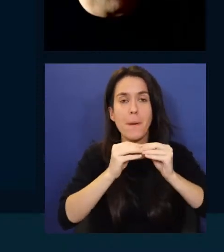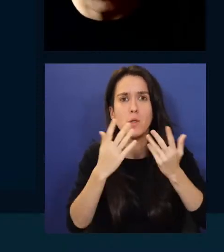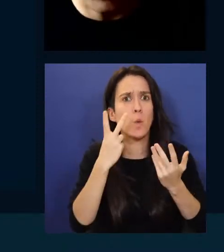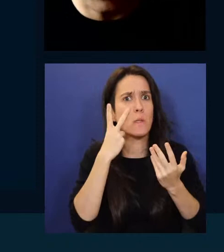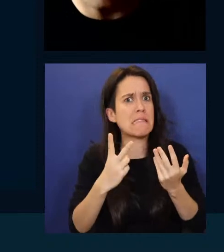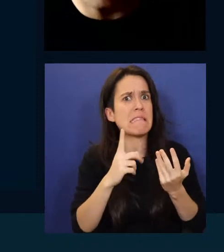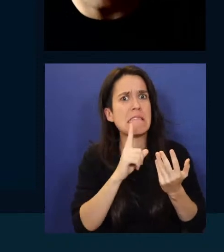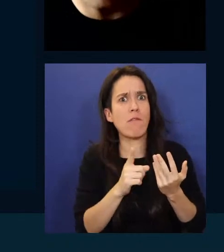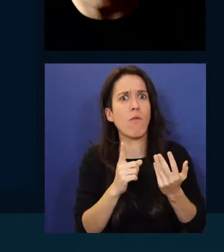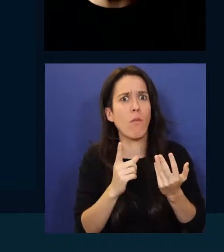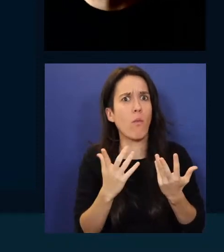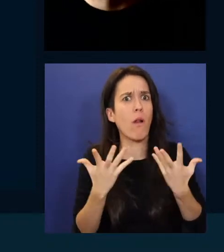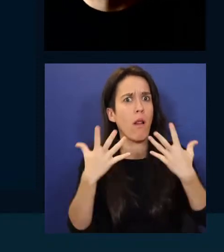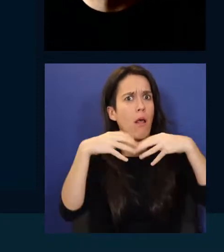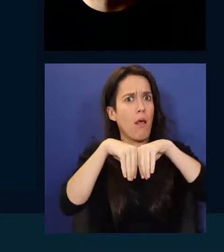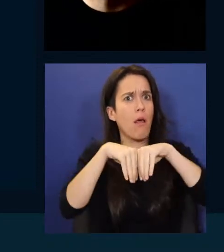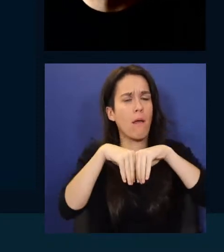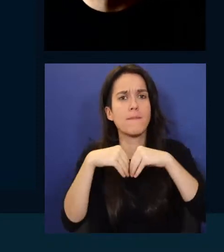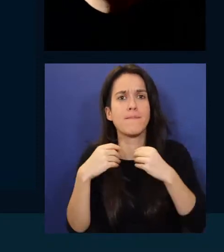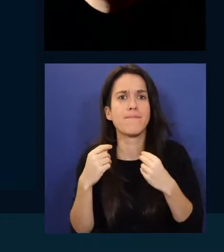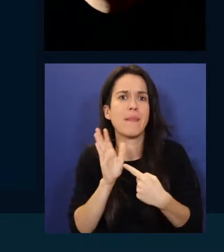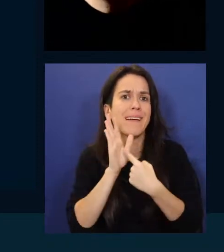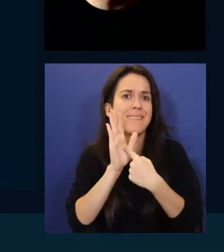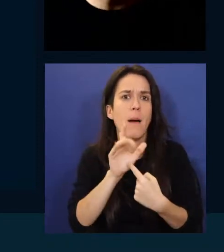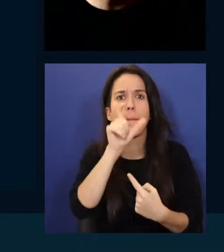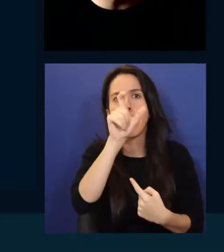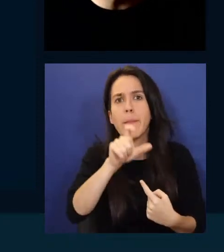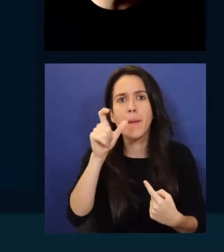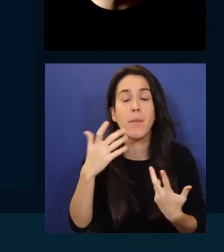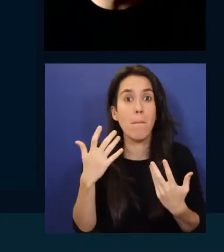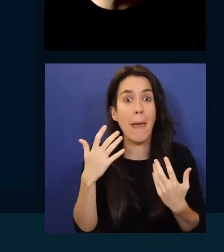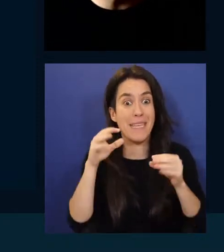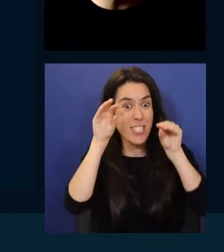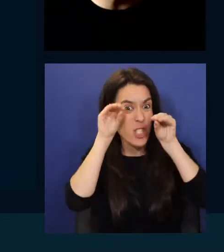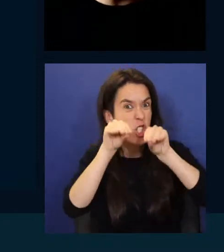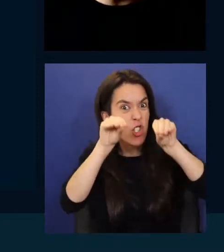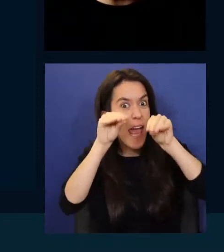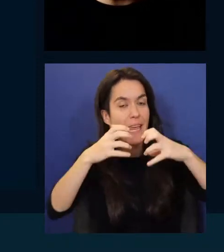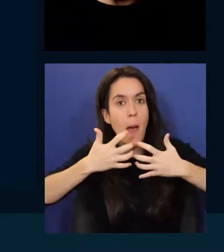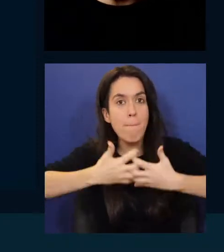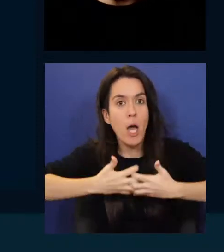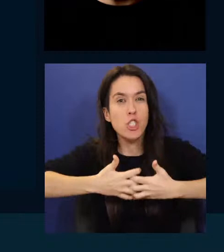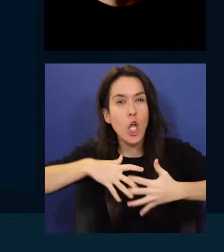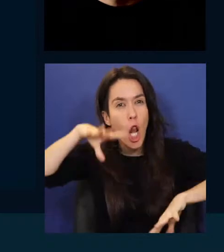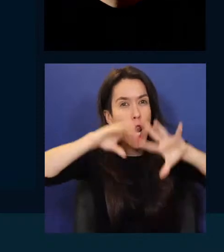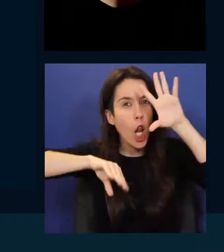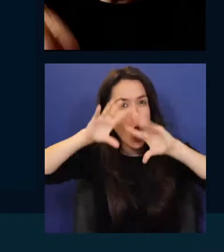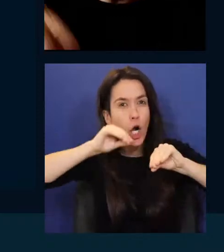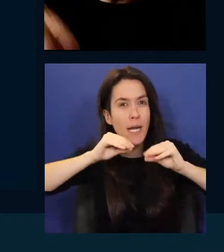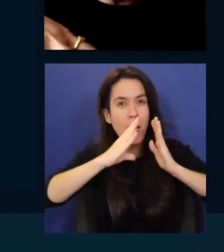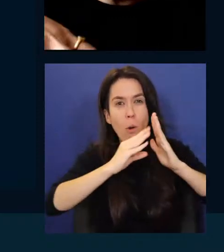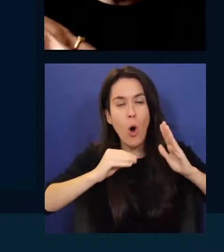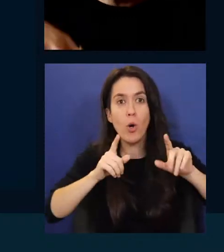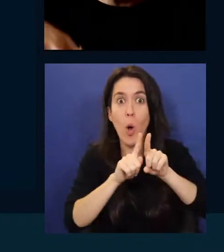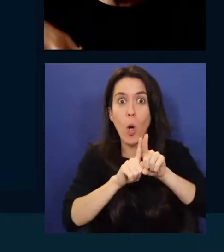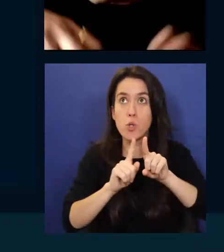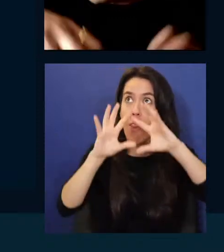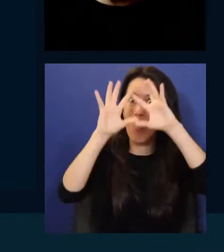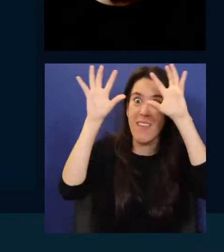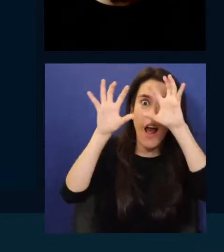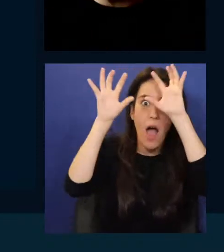we have examples of customers who are basically training their machine learning models in the cloud and deploying them onto Azure SQL